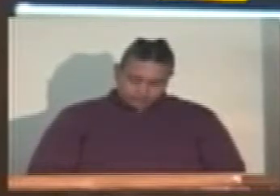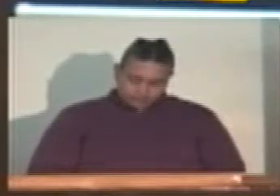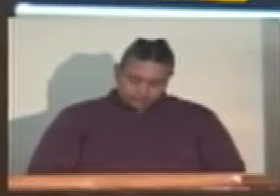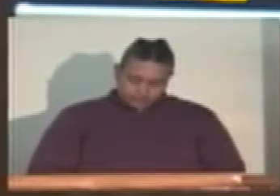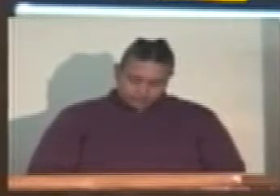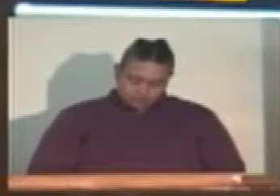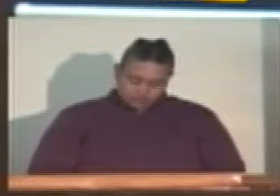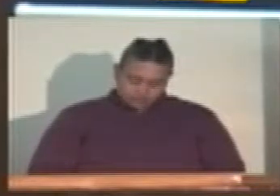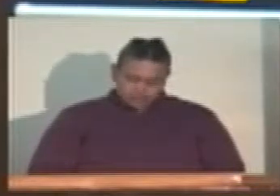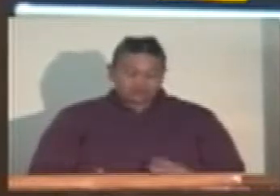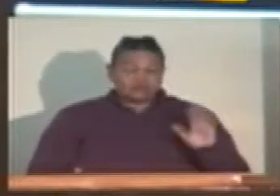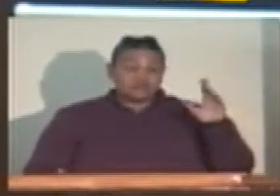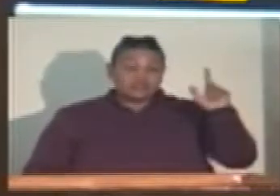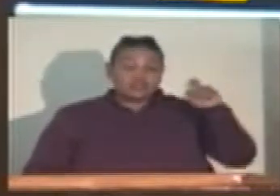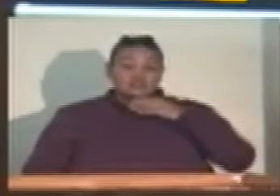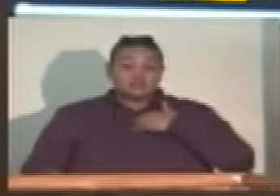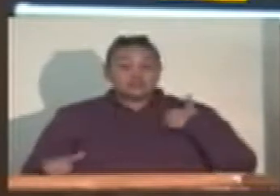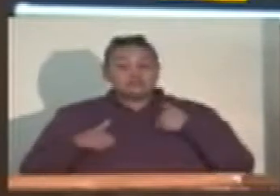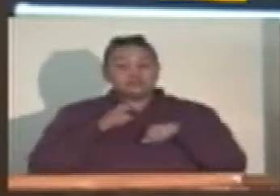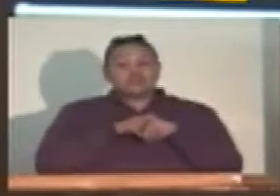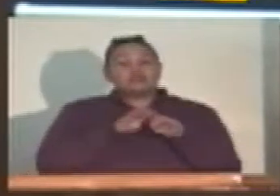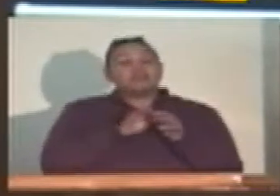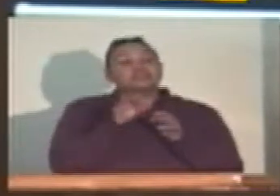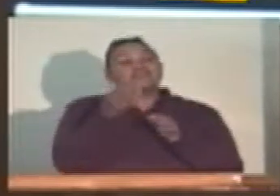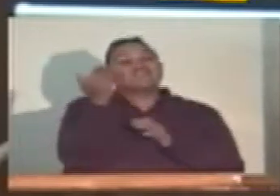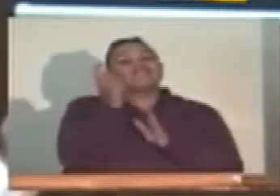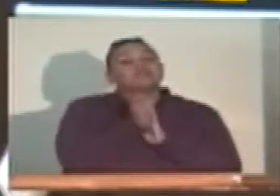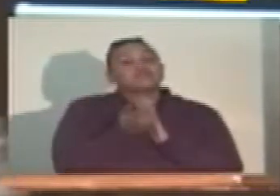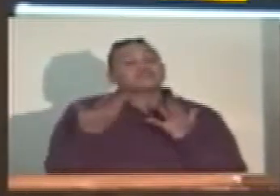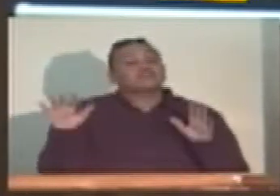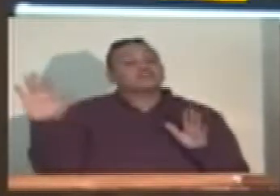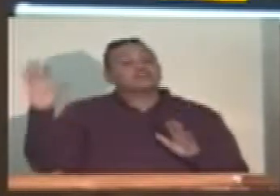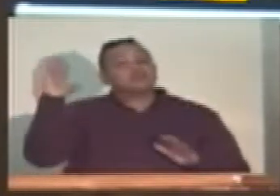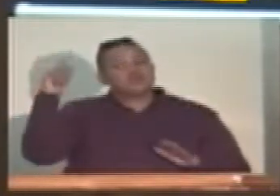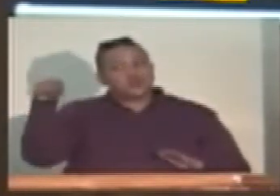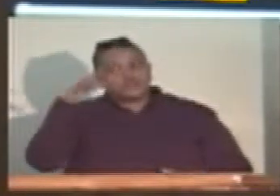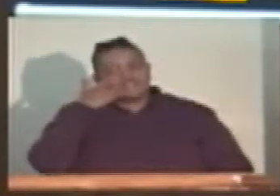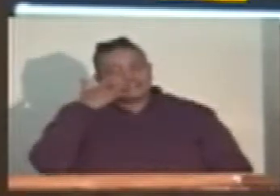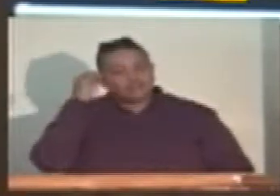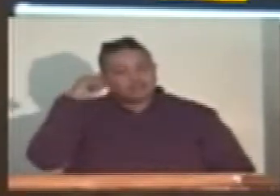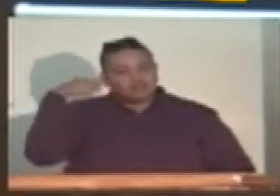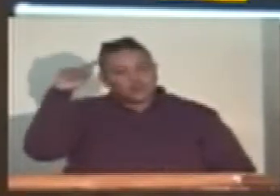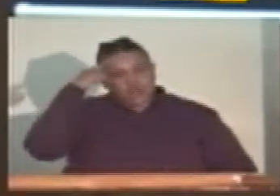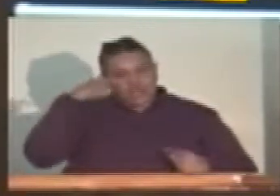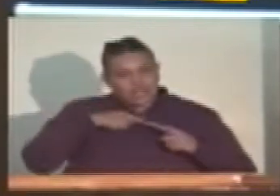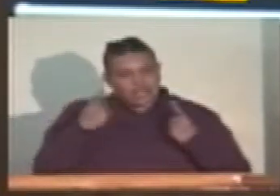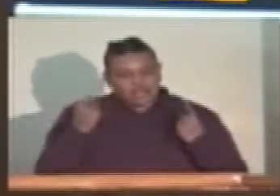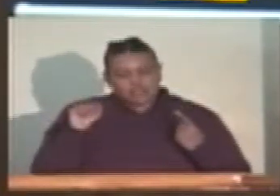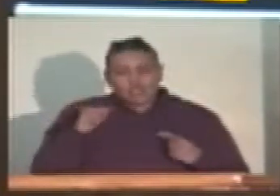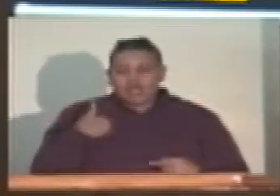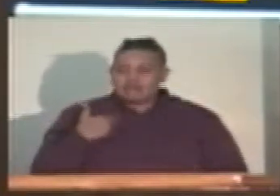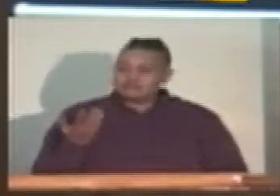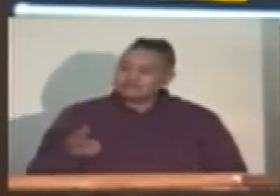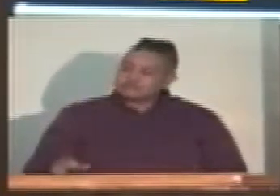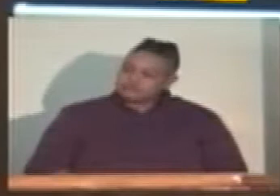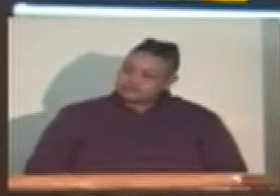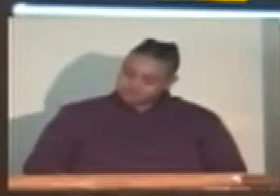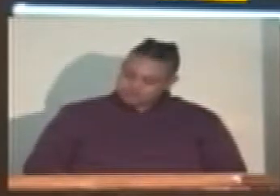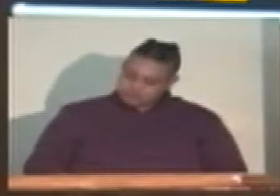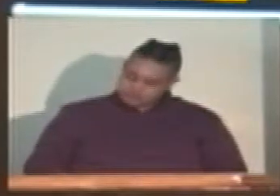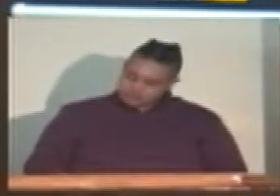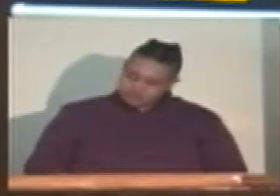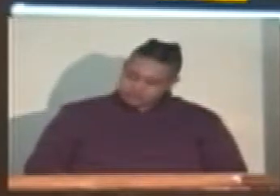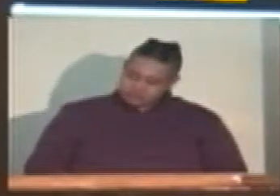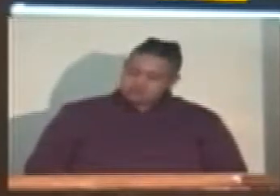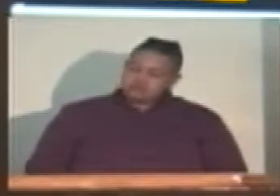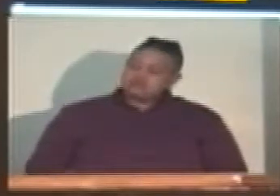him to complete his presentation. Those in favor? Those against? Ayes have it.